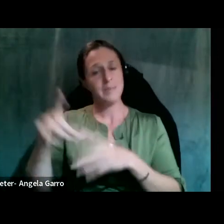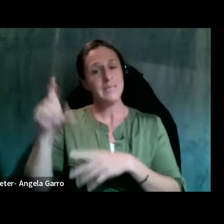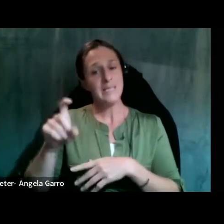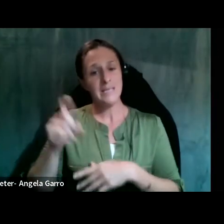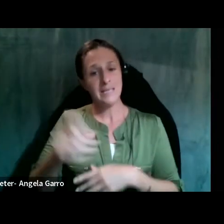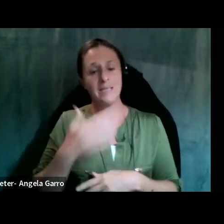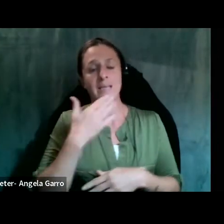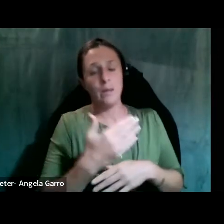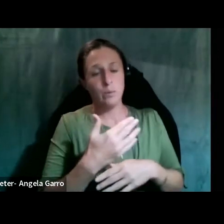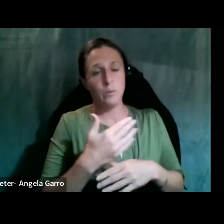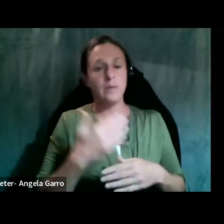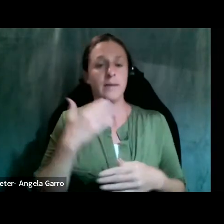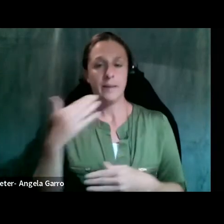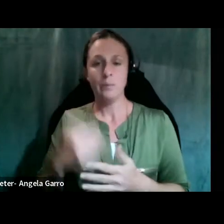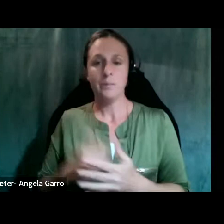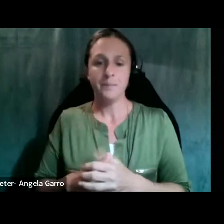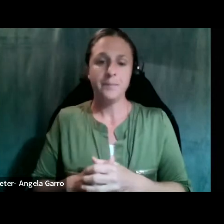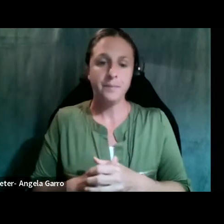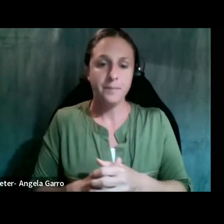you. Thank you.